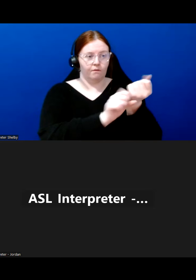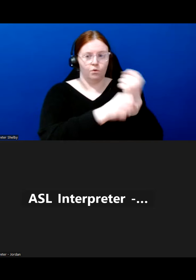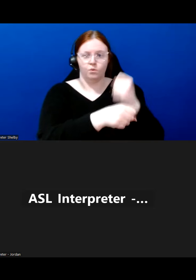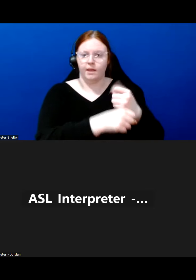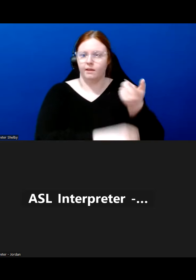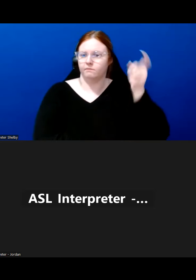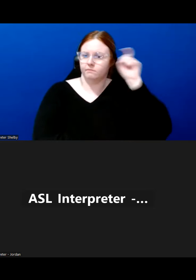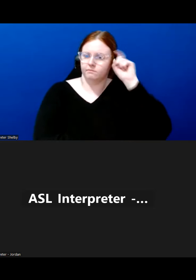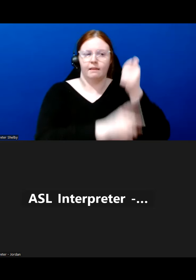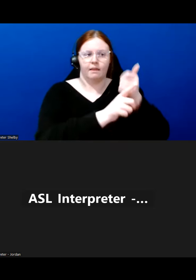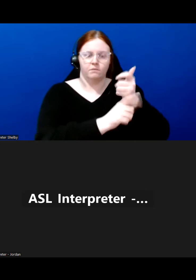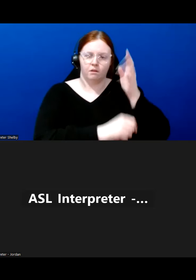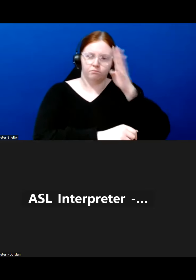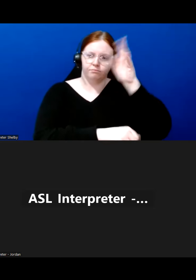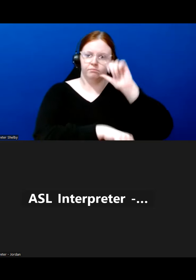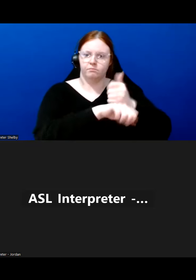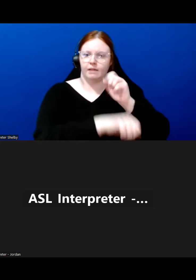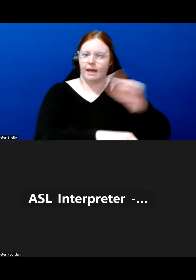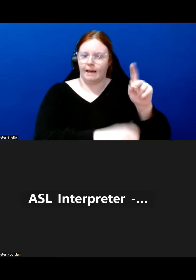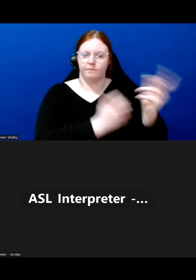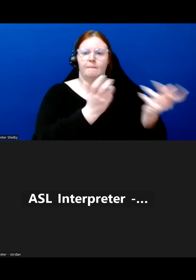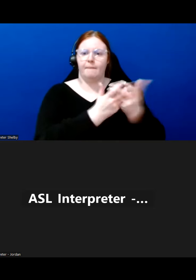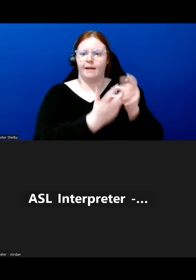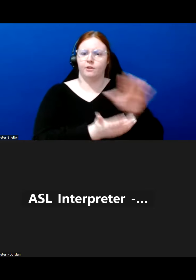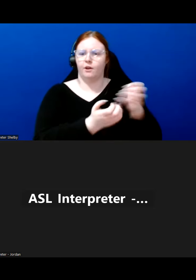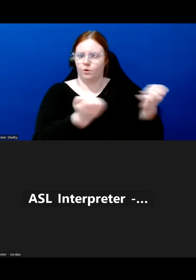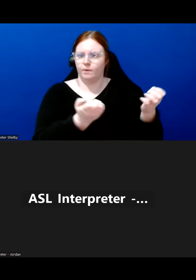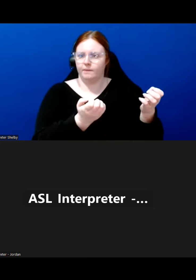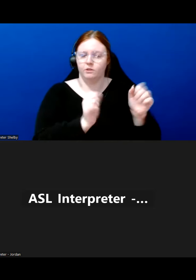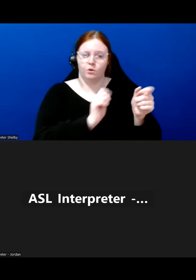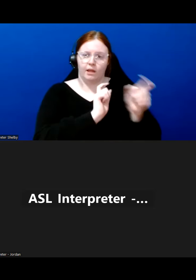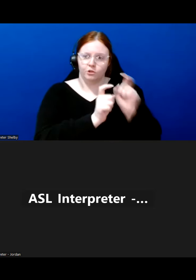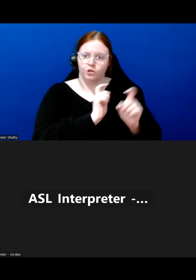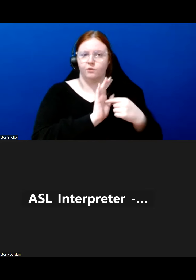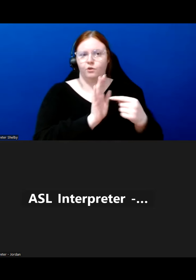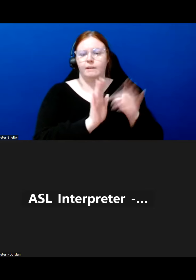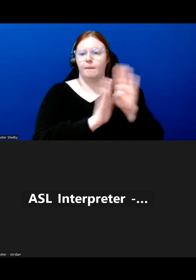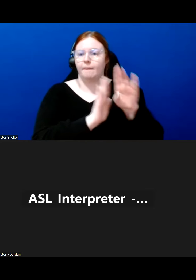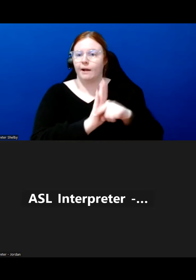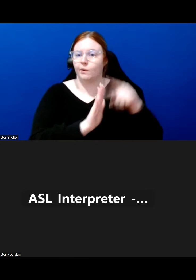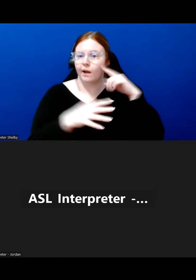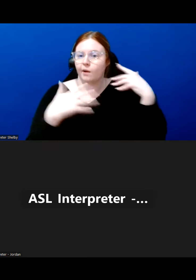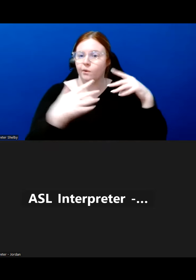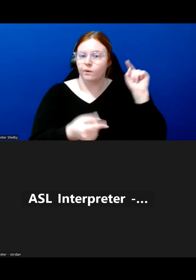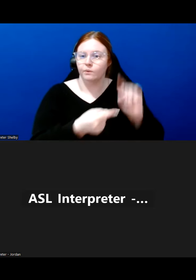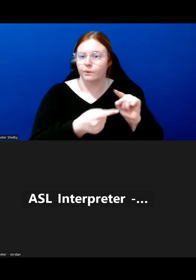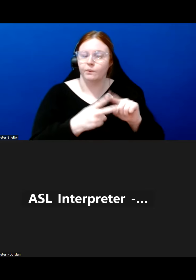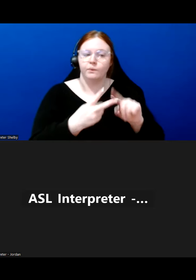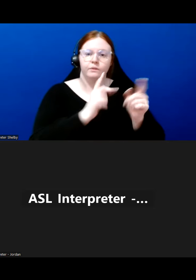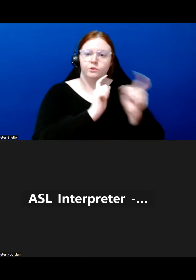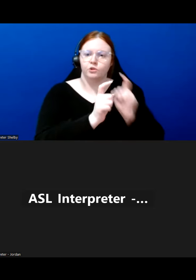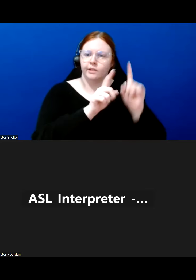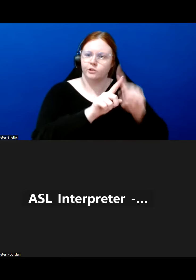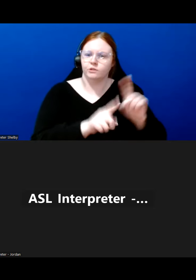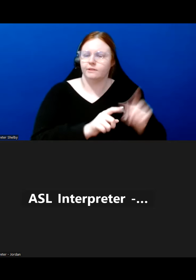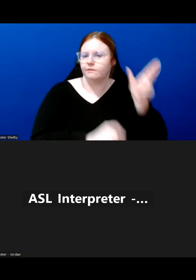tandem with their devices, and people can change little things such as background noise reduction and switch into different listening settings, say